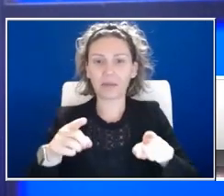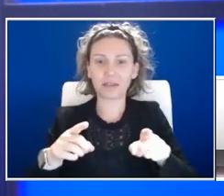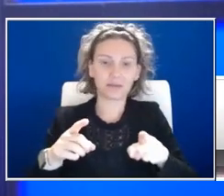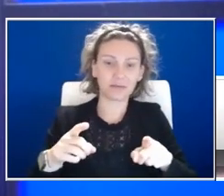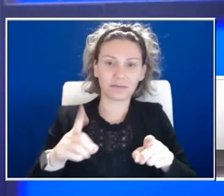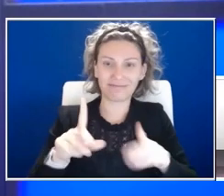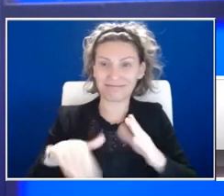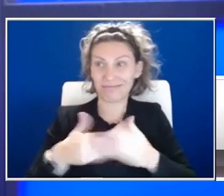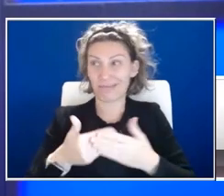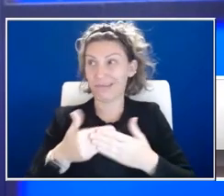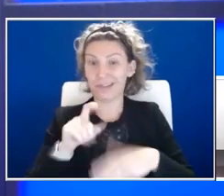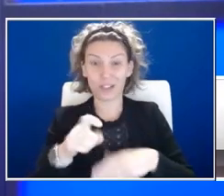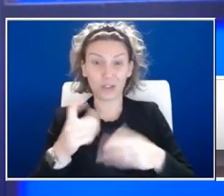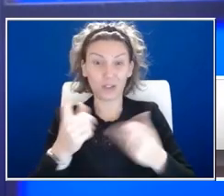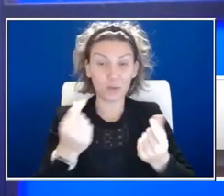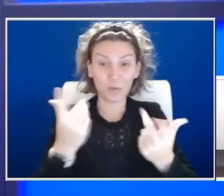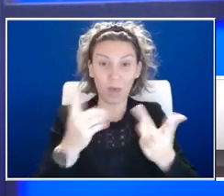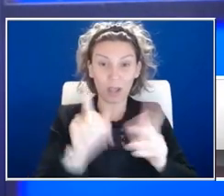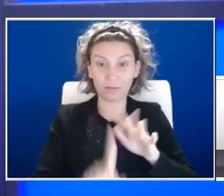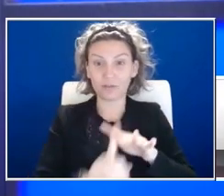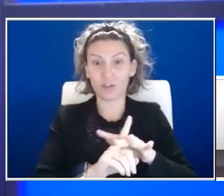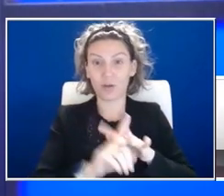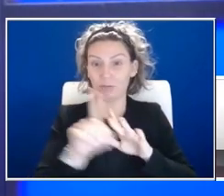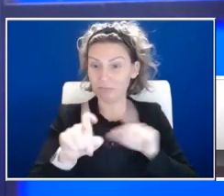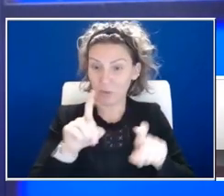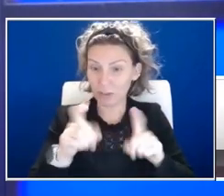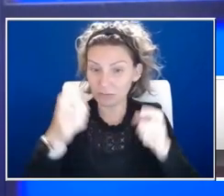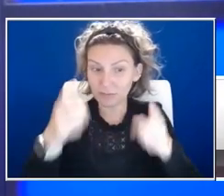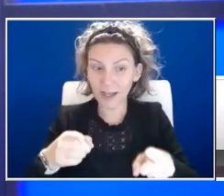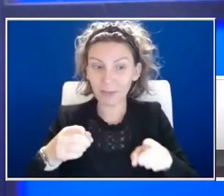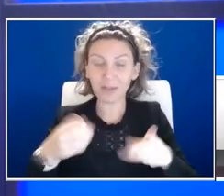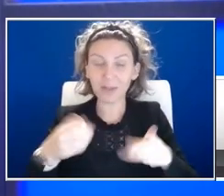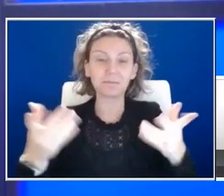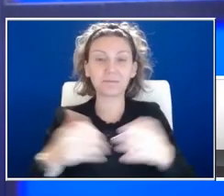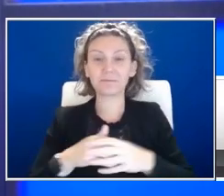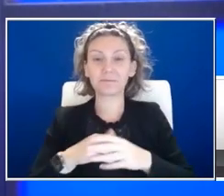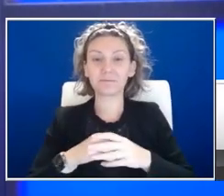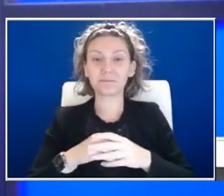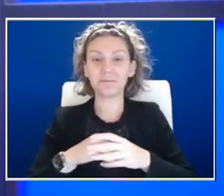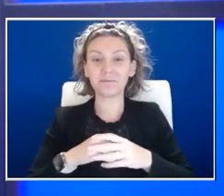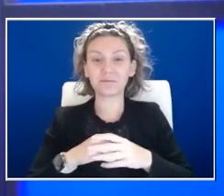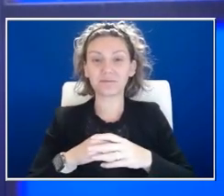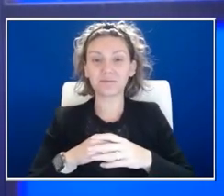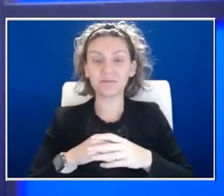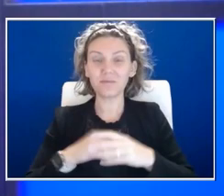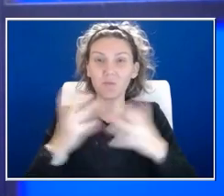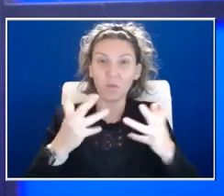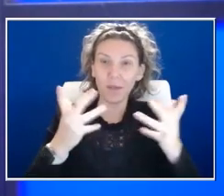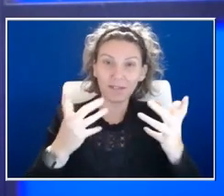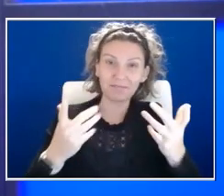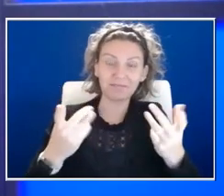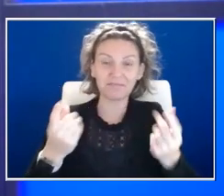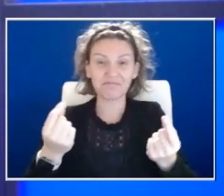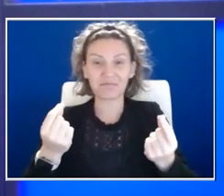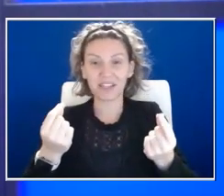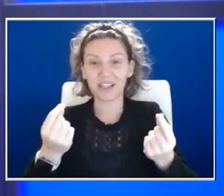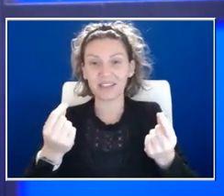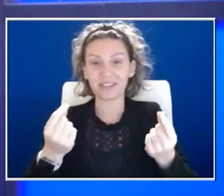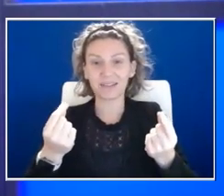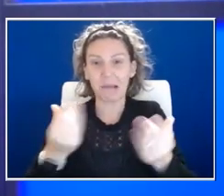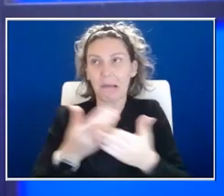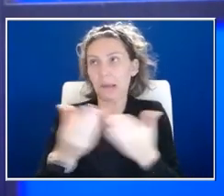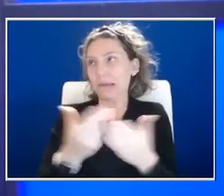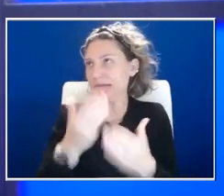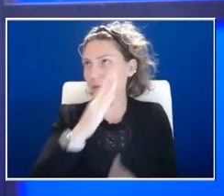up and the questions are there. And what it does is, I mean, it comes across things that, you know, I never think of. Right.